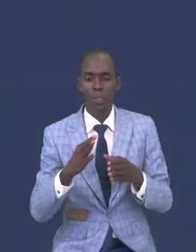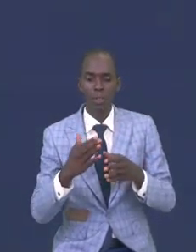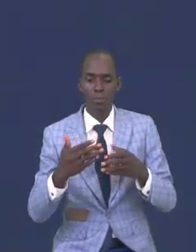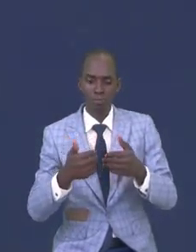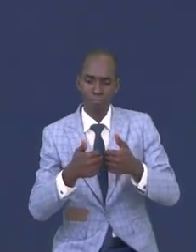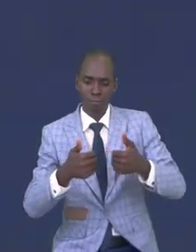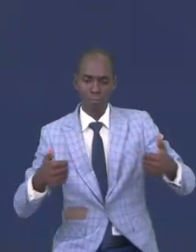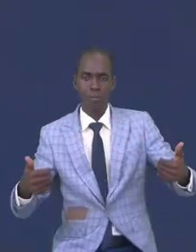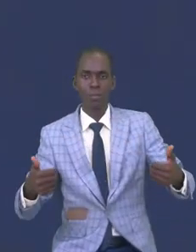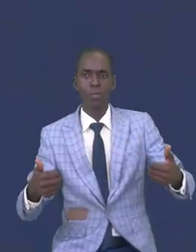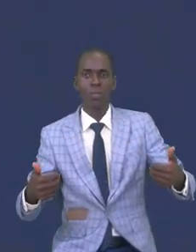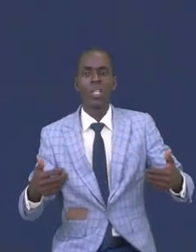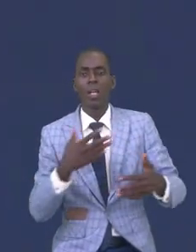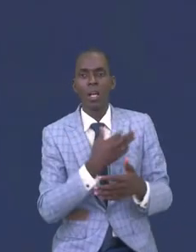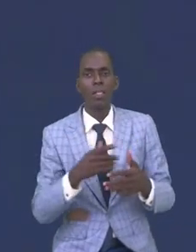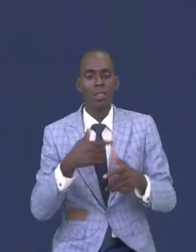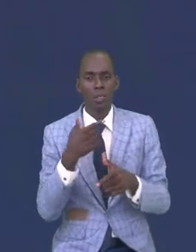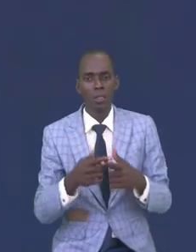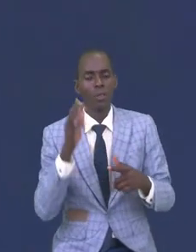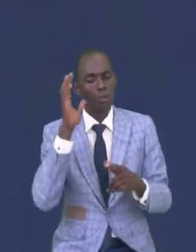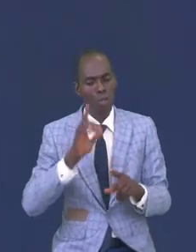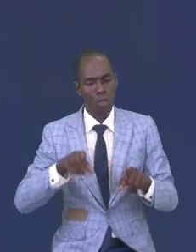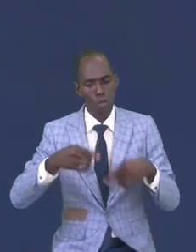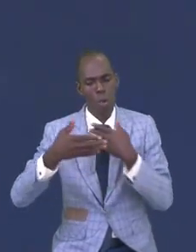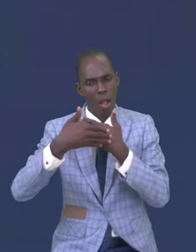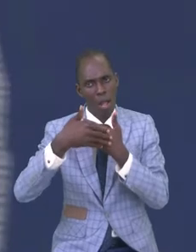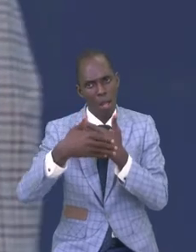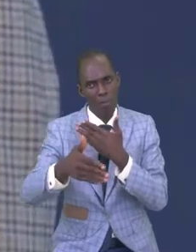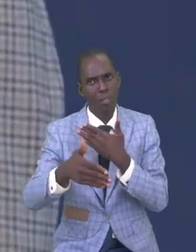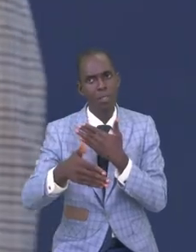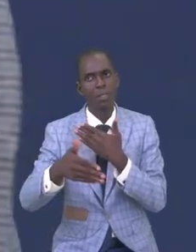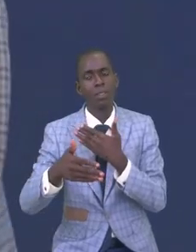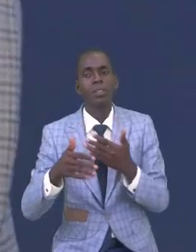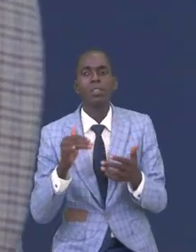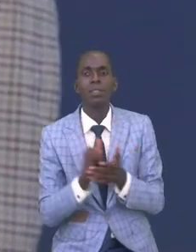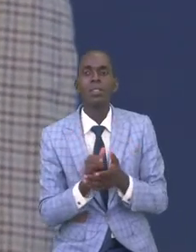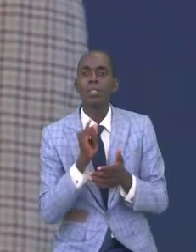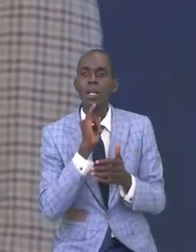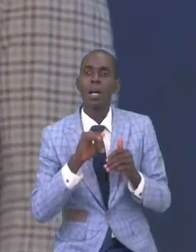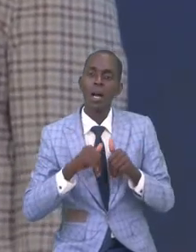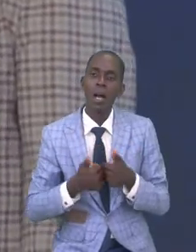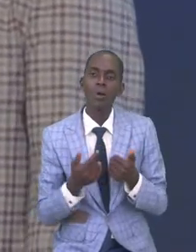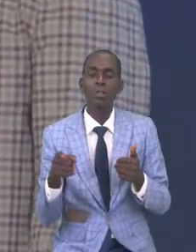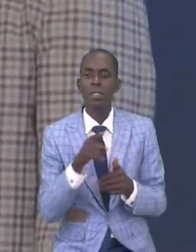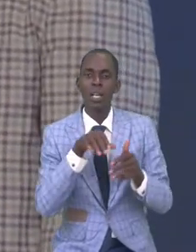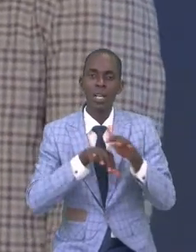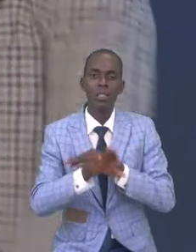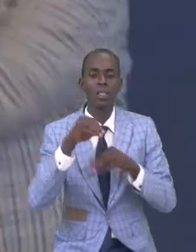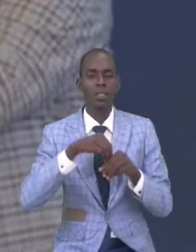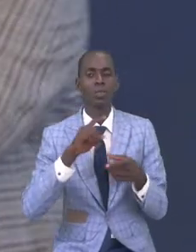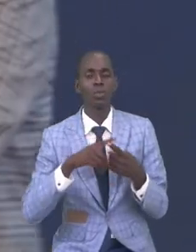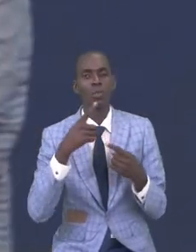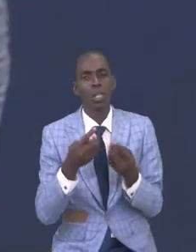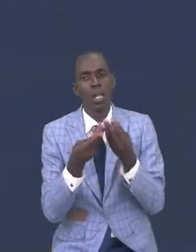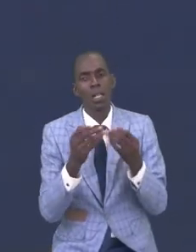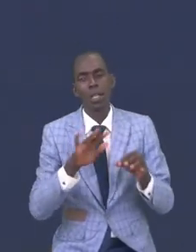go after. Go after. That's how they entered into the land of promise.